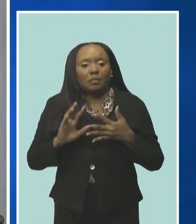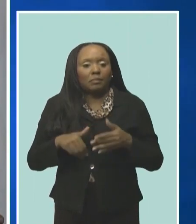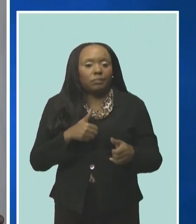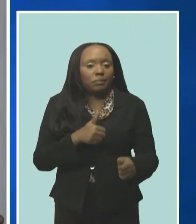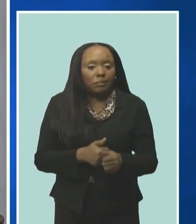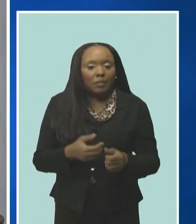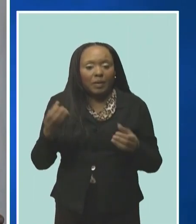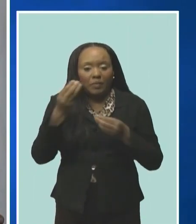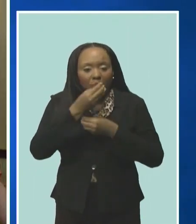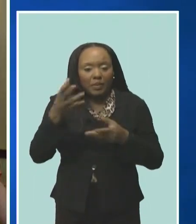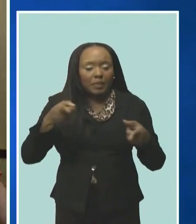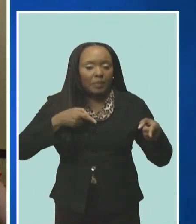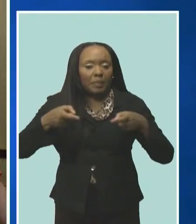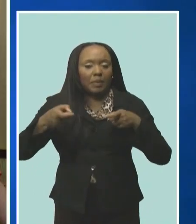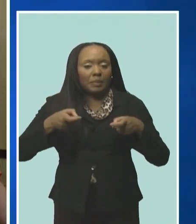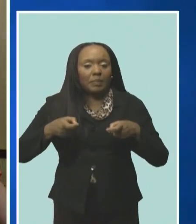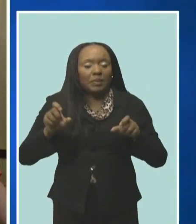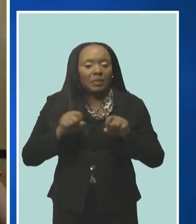management systems.